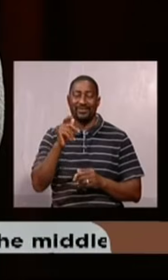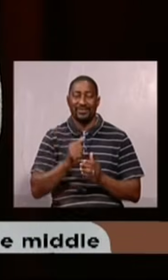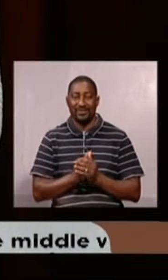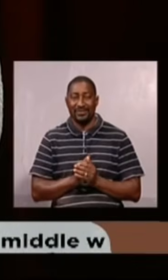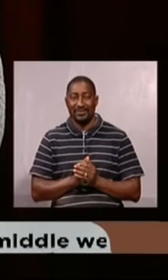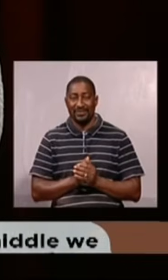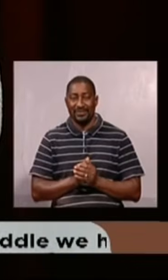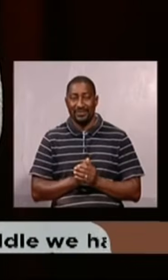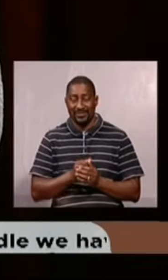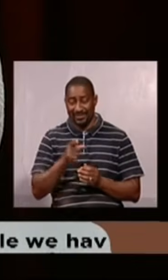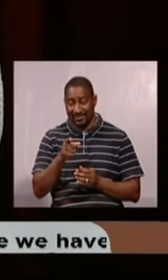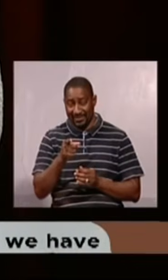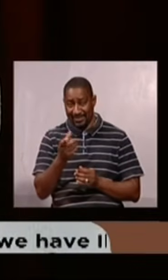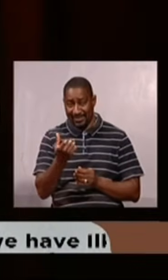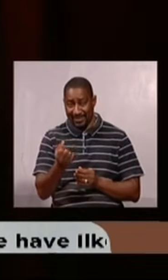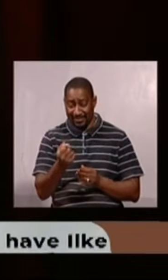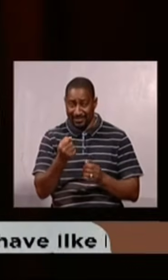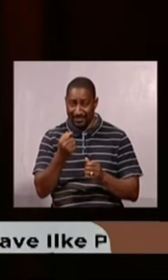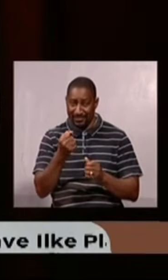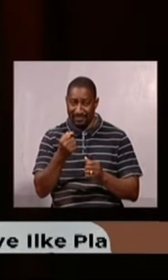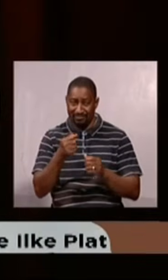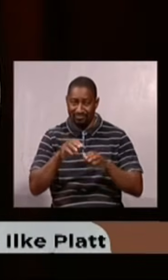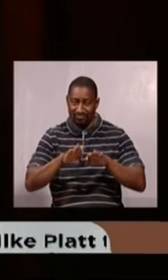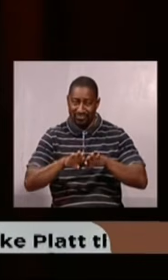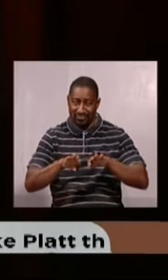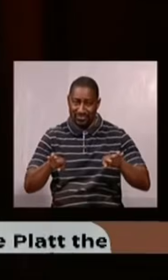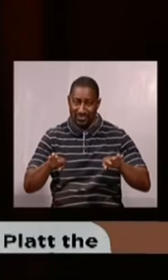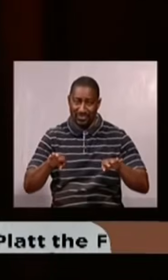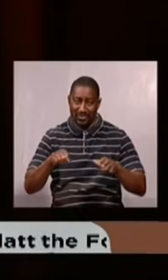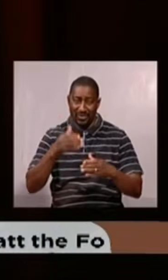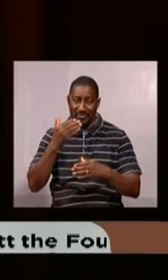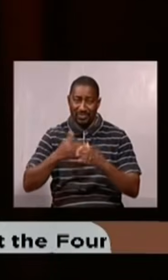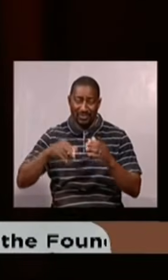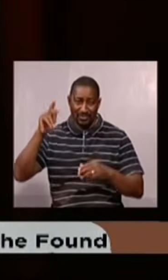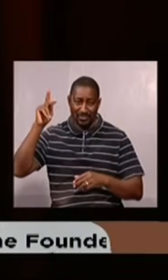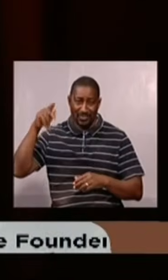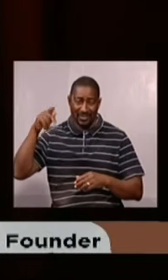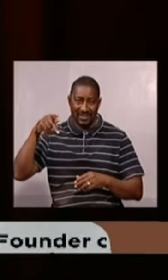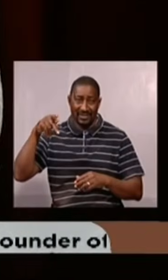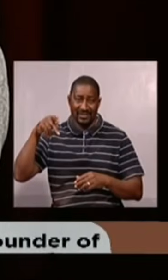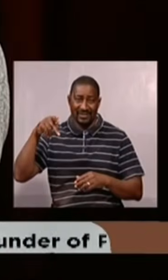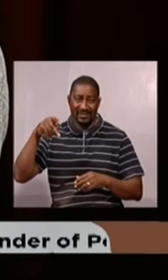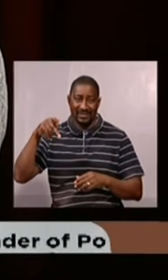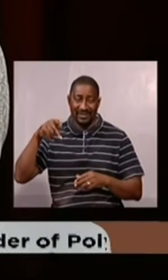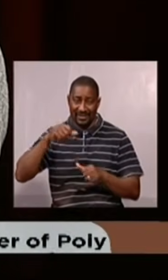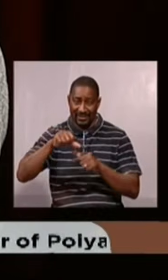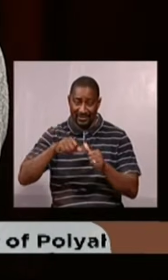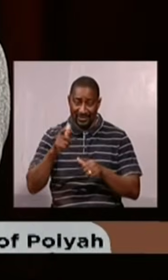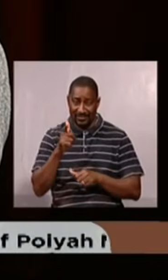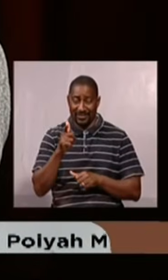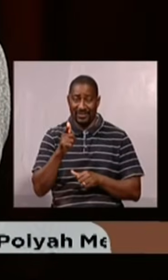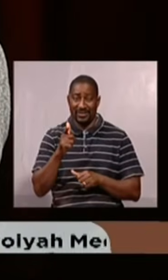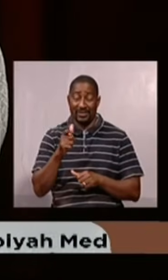challenge. There's a big disconnect between what political parties think might work on digital platforms and what the reality on the ground